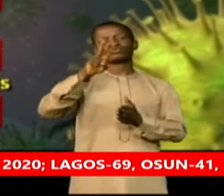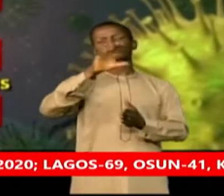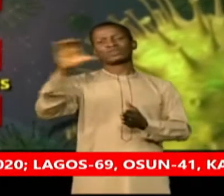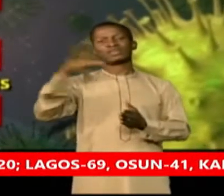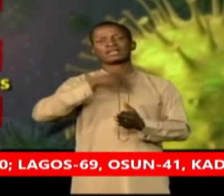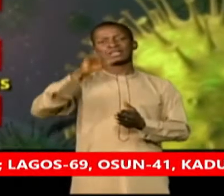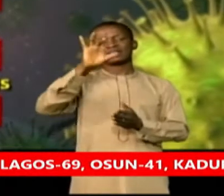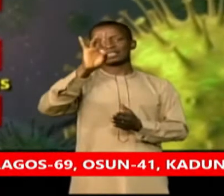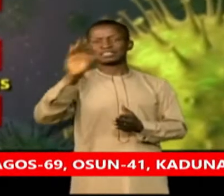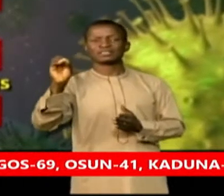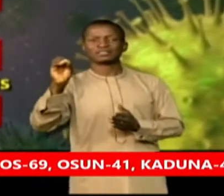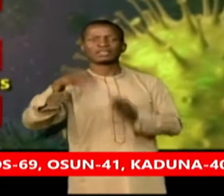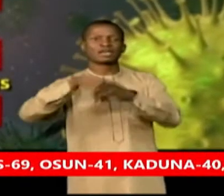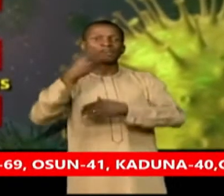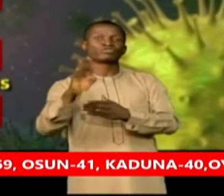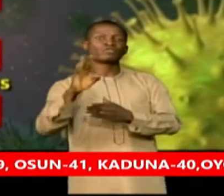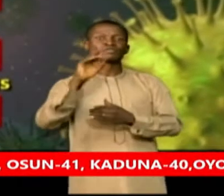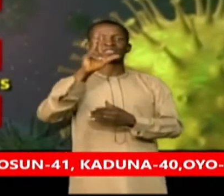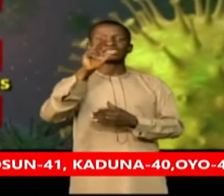21,172,280, out of which